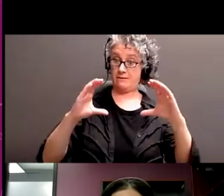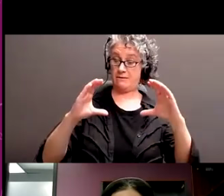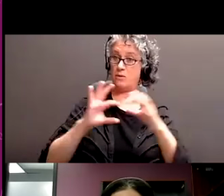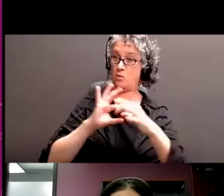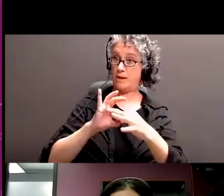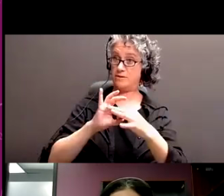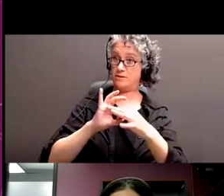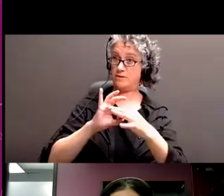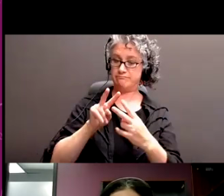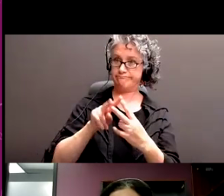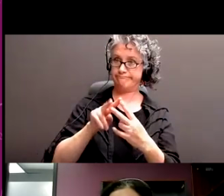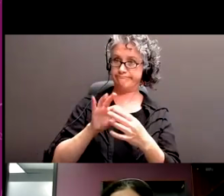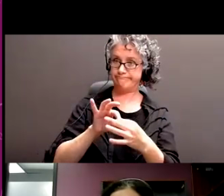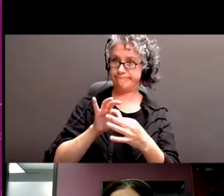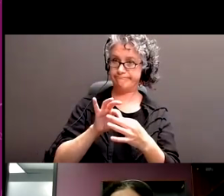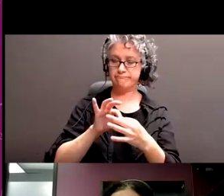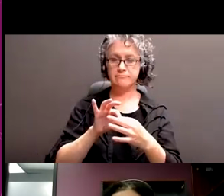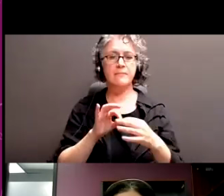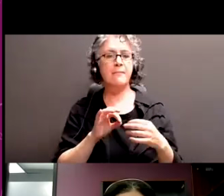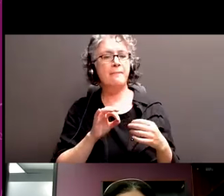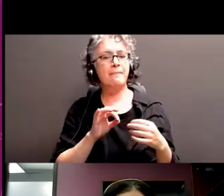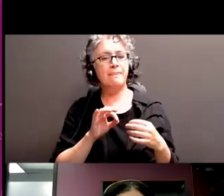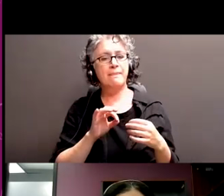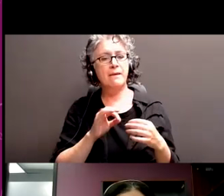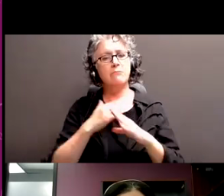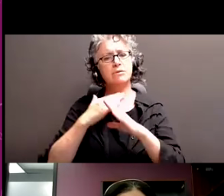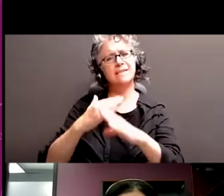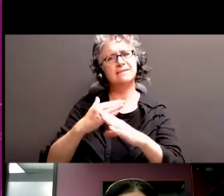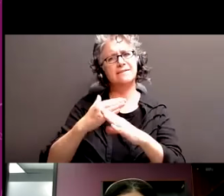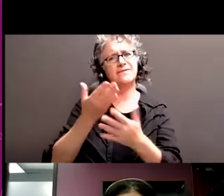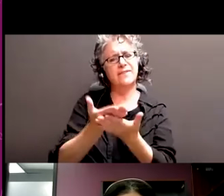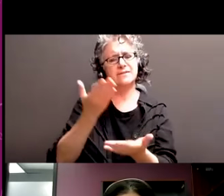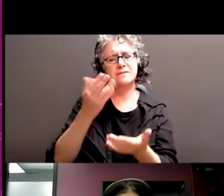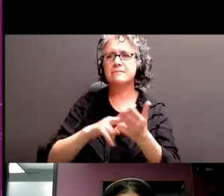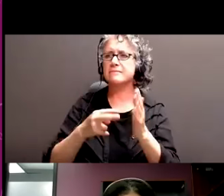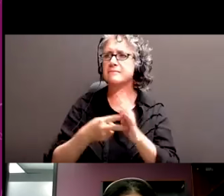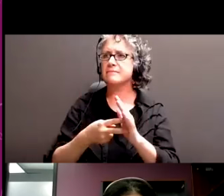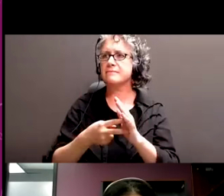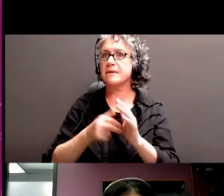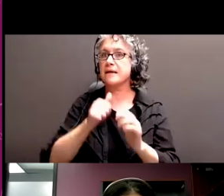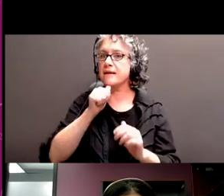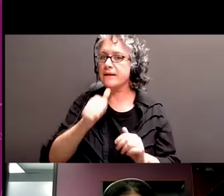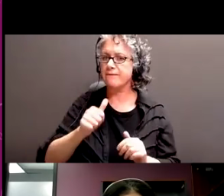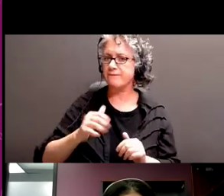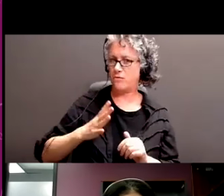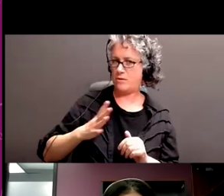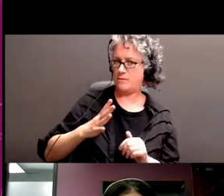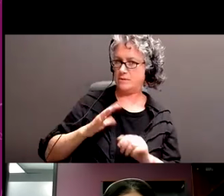that a protective factor would be having a strong informal social network.